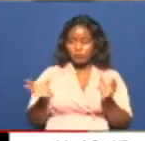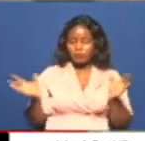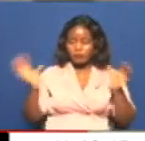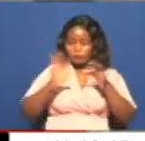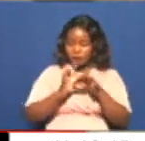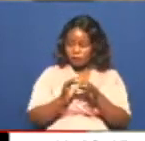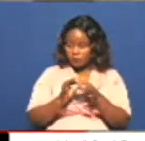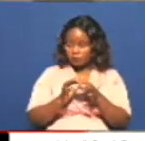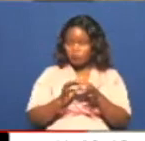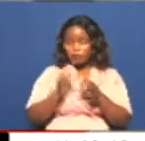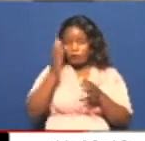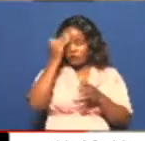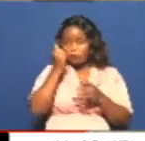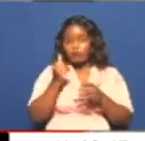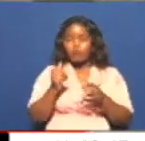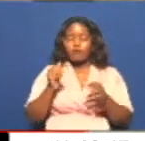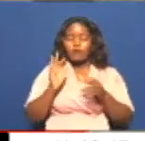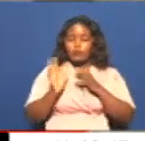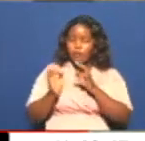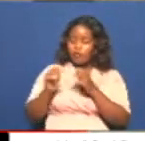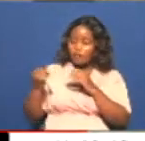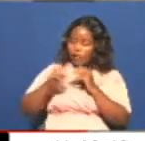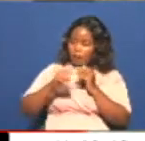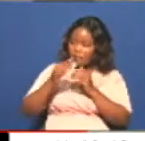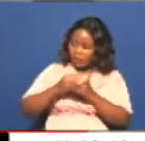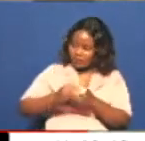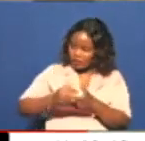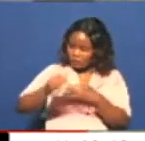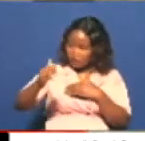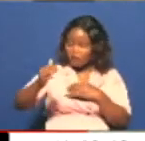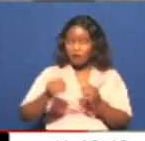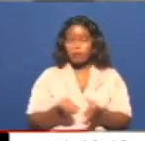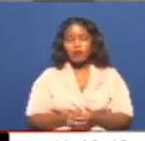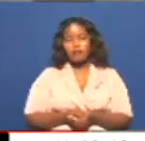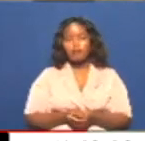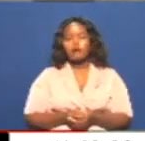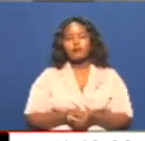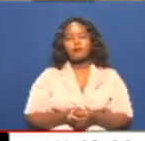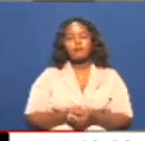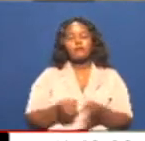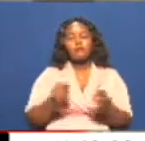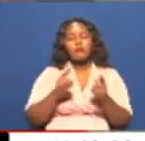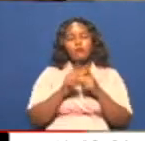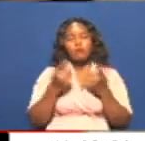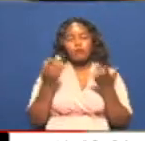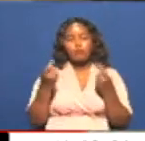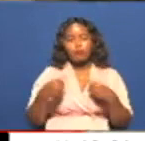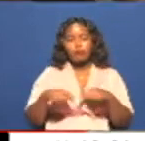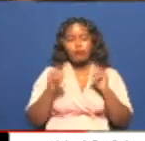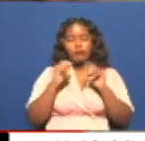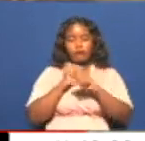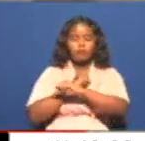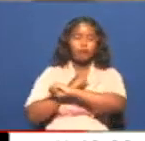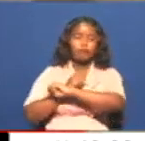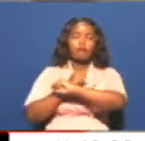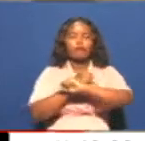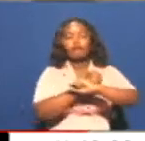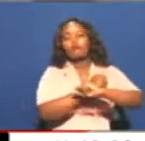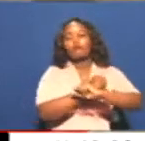has come out to look like is, let's come together to prevent so and so from